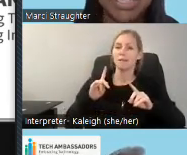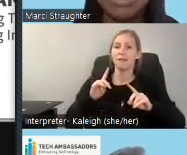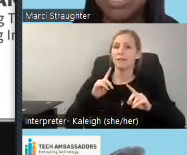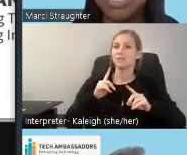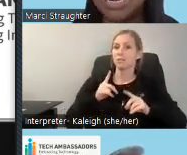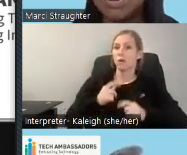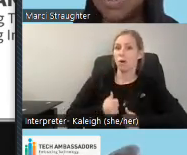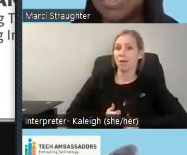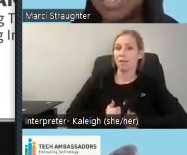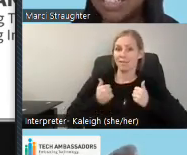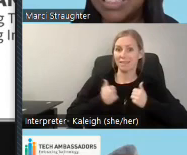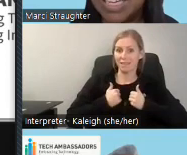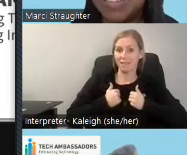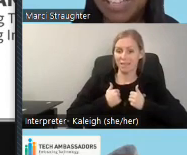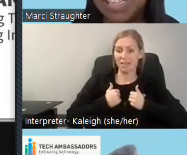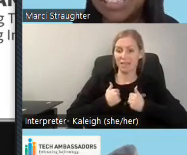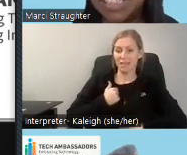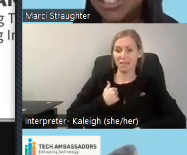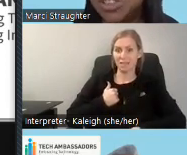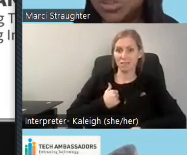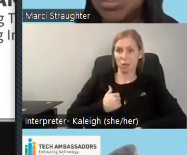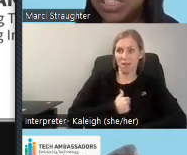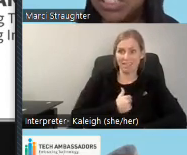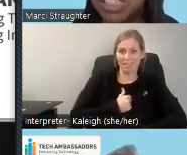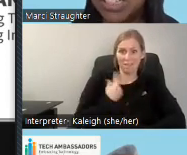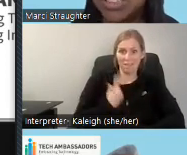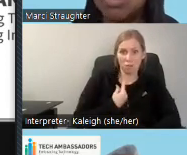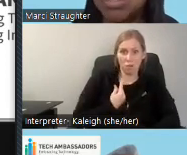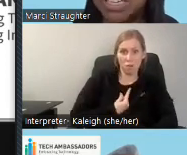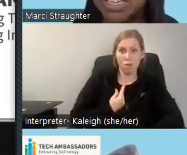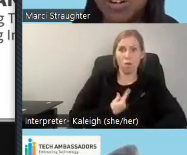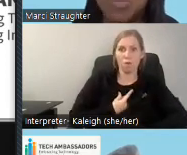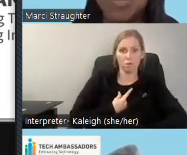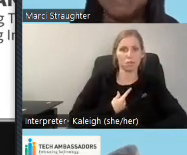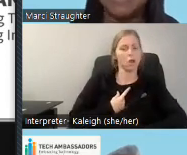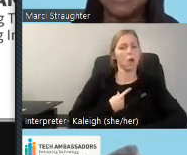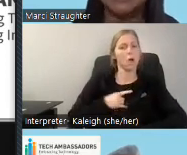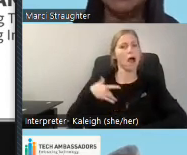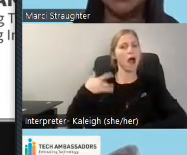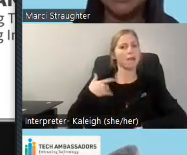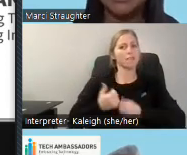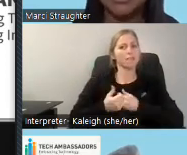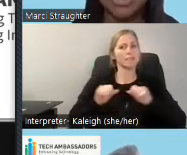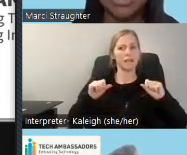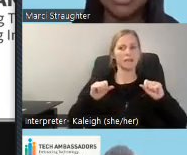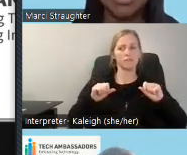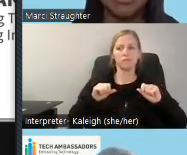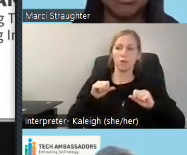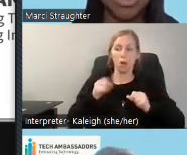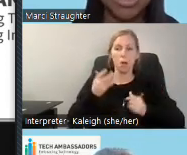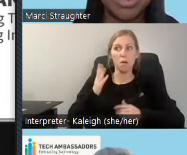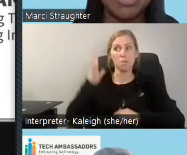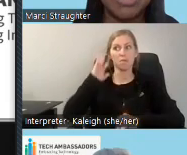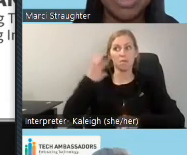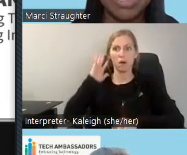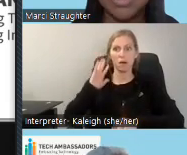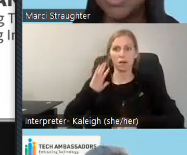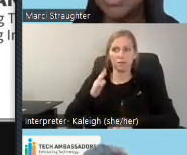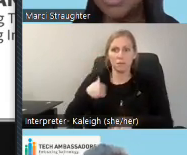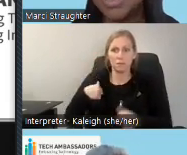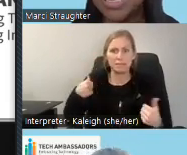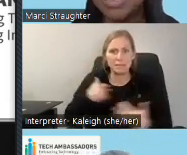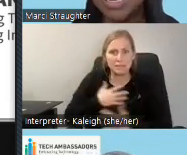that makes me have a safe thing, because I used to be scared to be at home by myself. So that's a really,